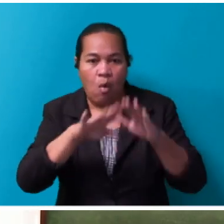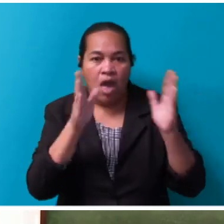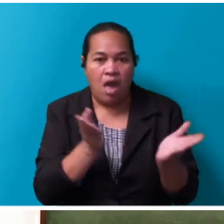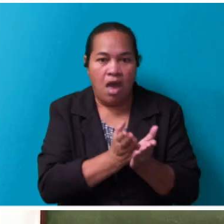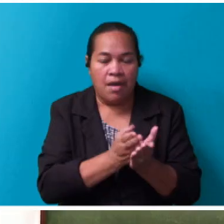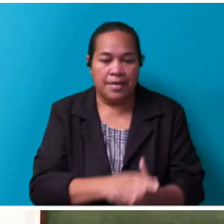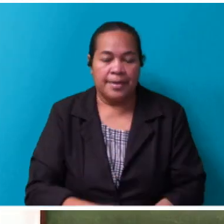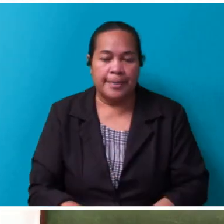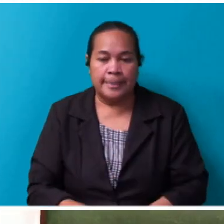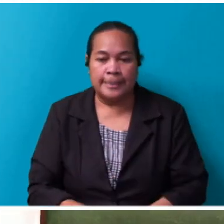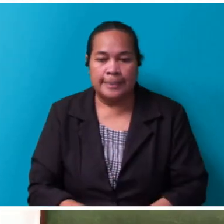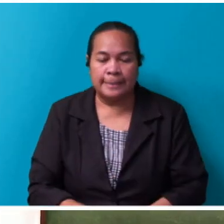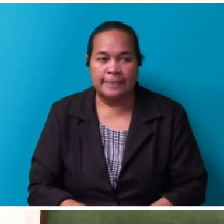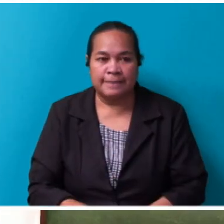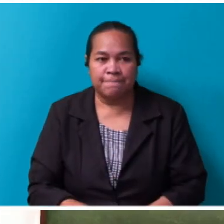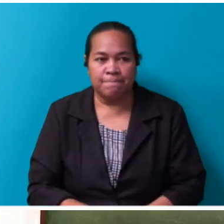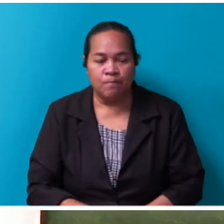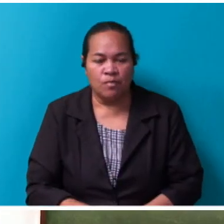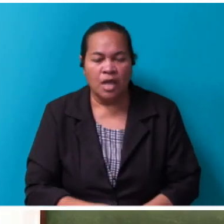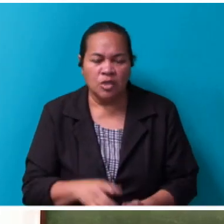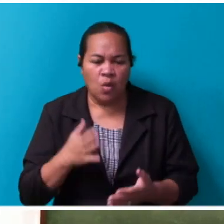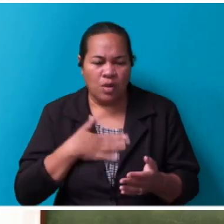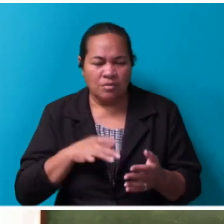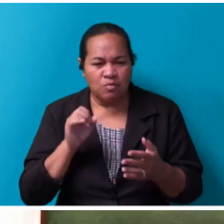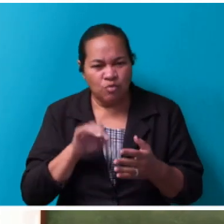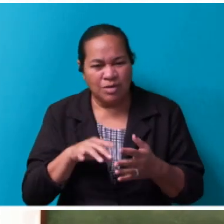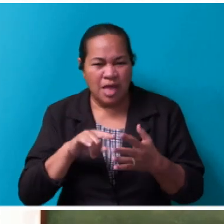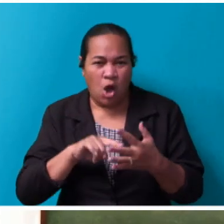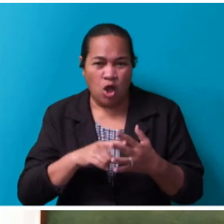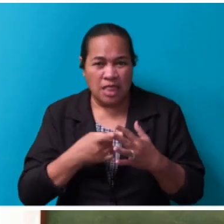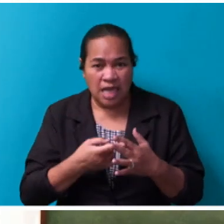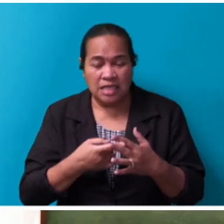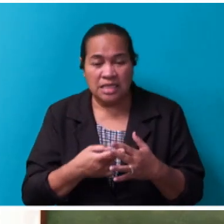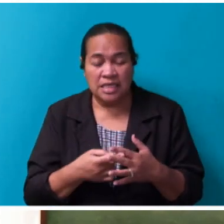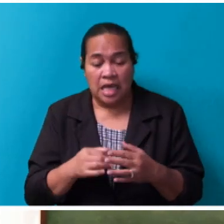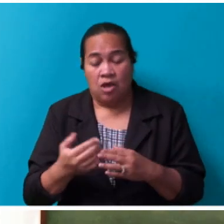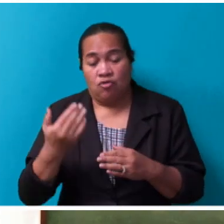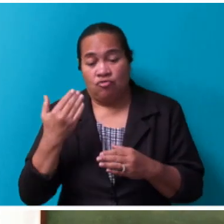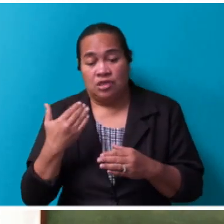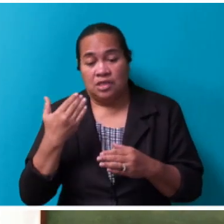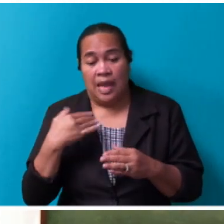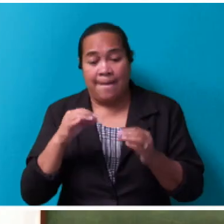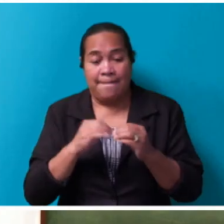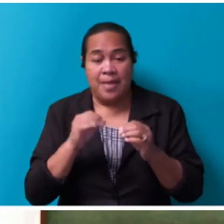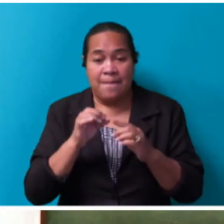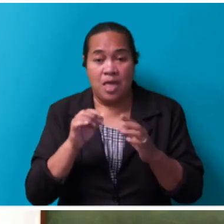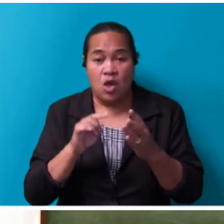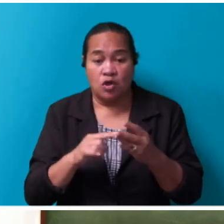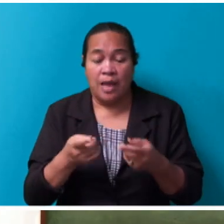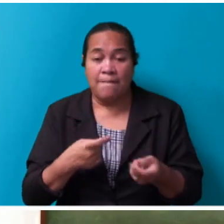Honourable Speaker, just in a bit of context, the recent BPO market growth